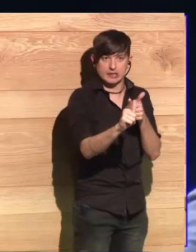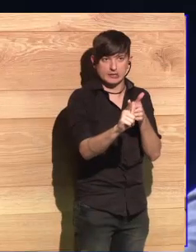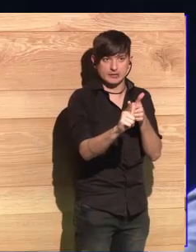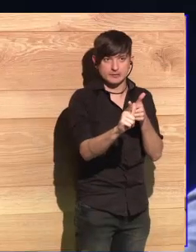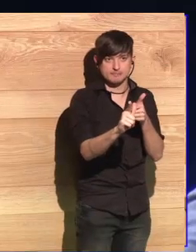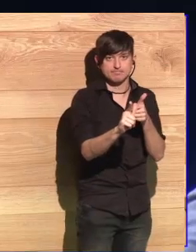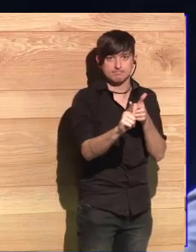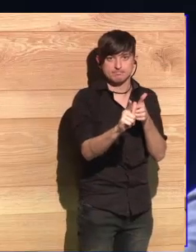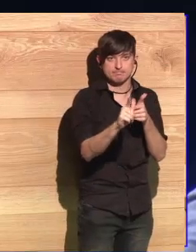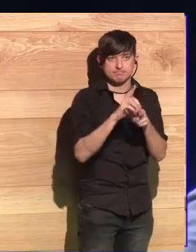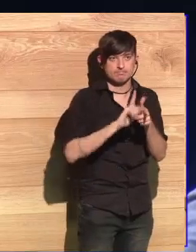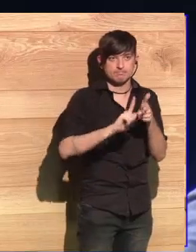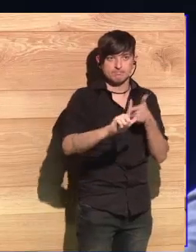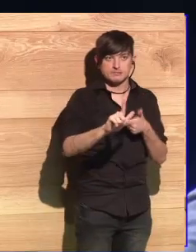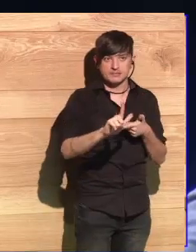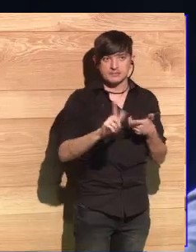It's a trip